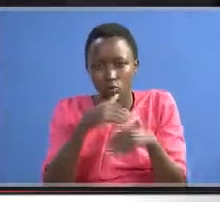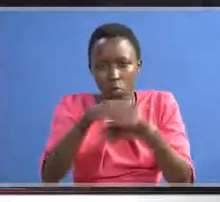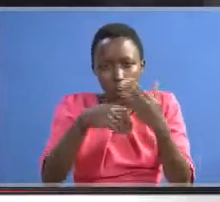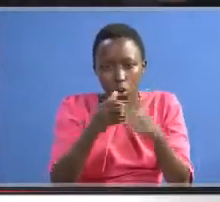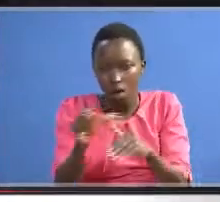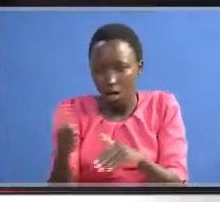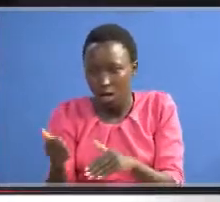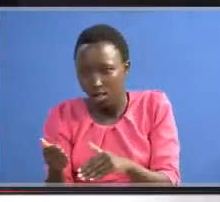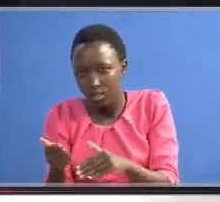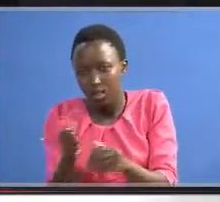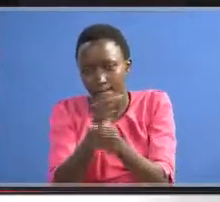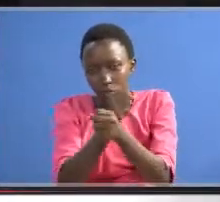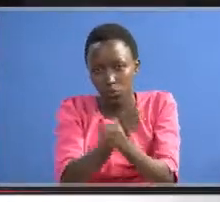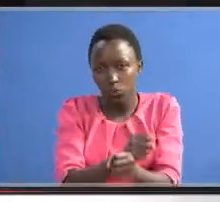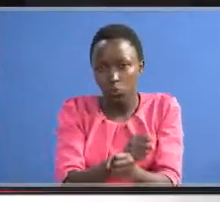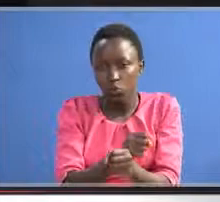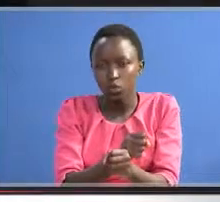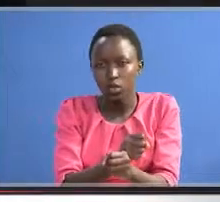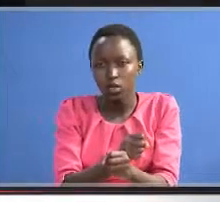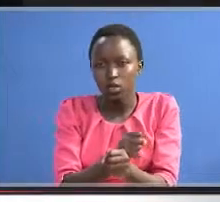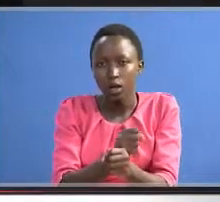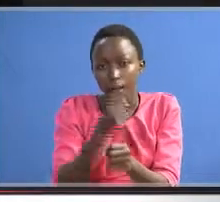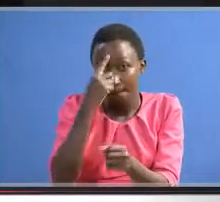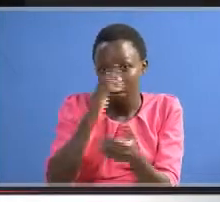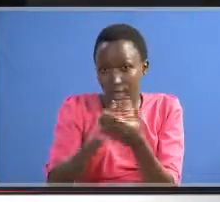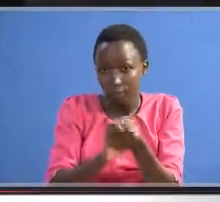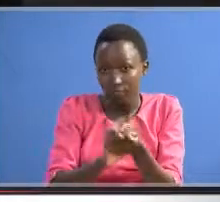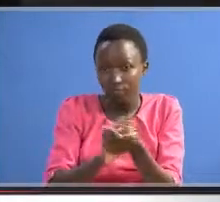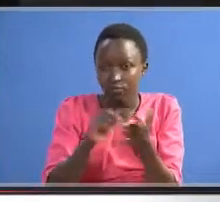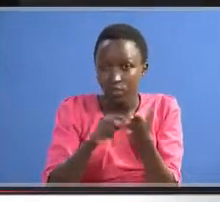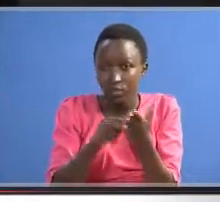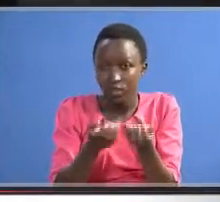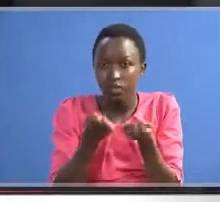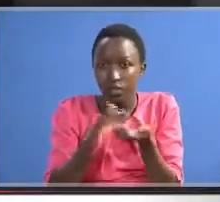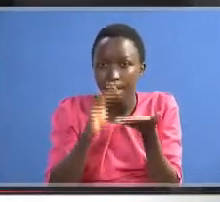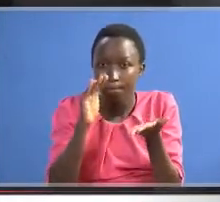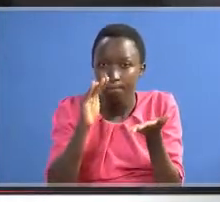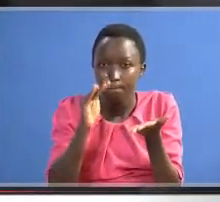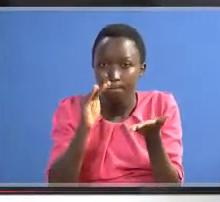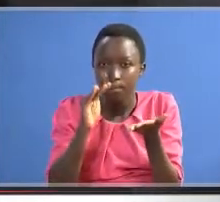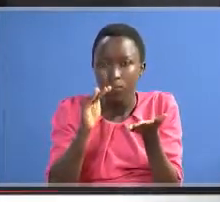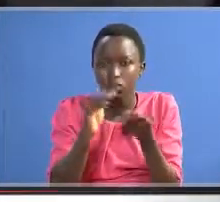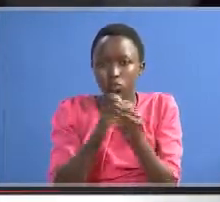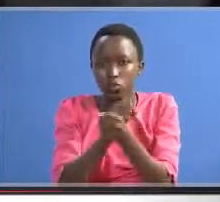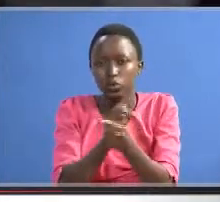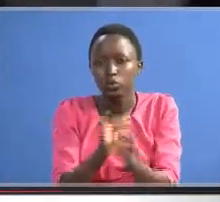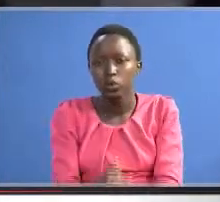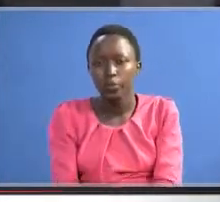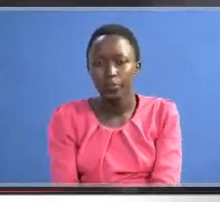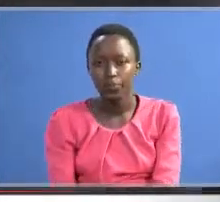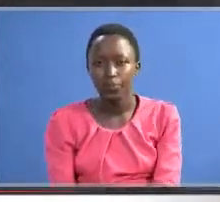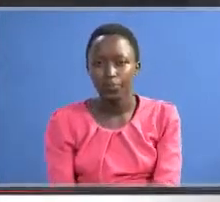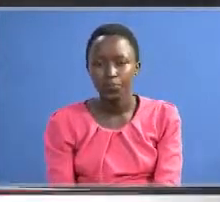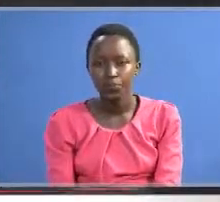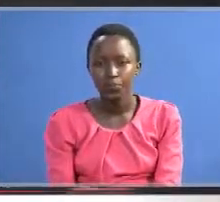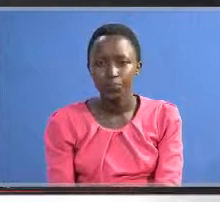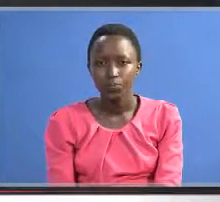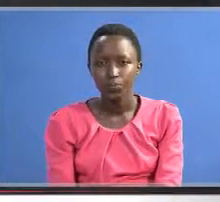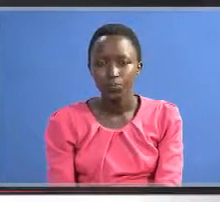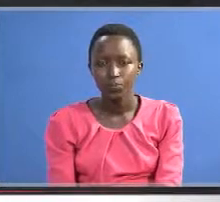the latest forms of vehicle protection, he still believes that he needs that extra layer of microdot protection.